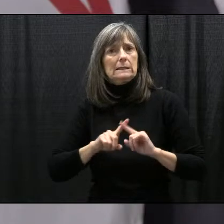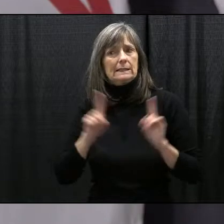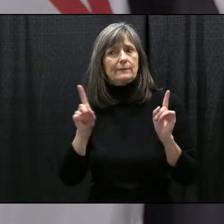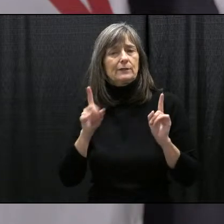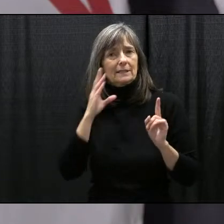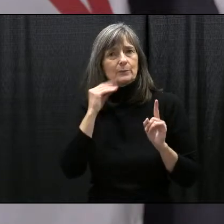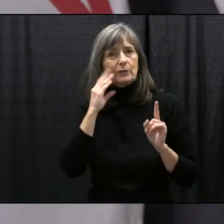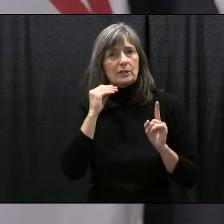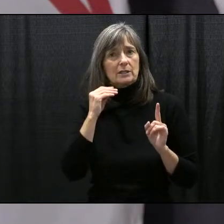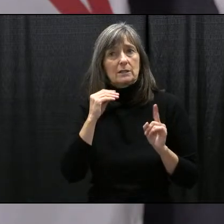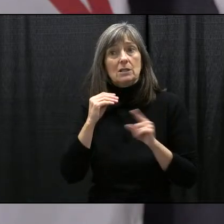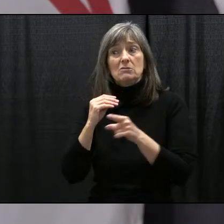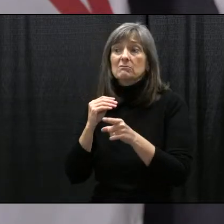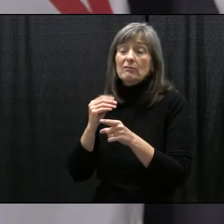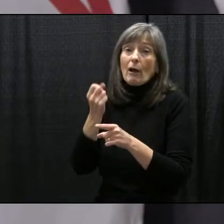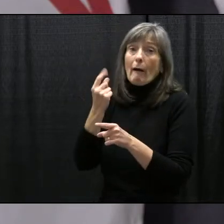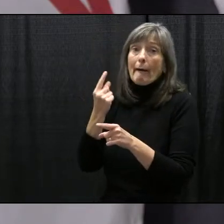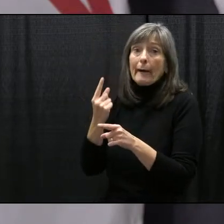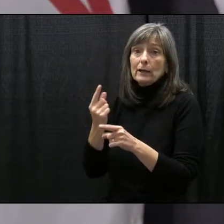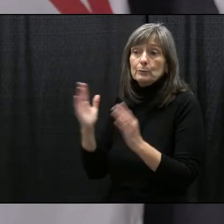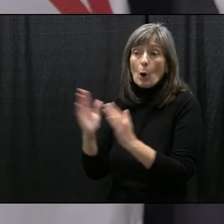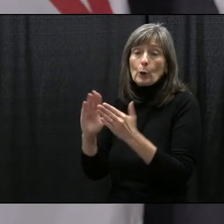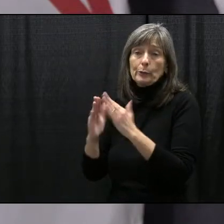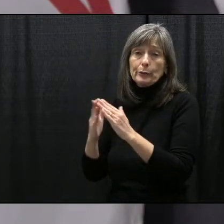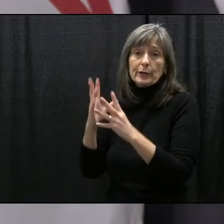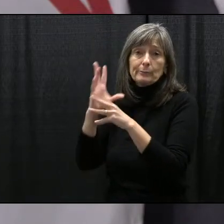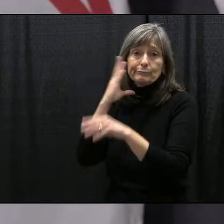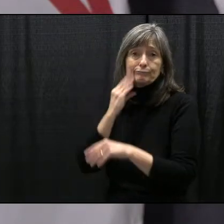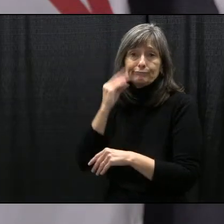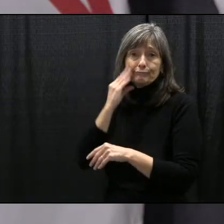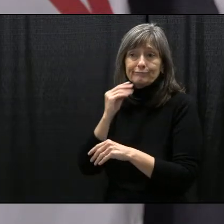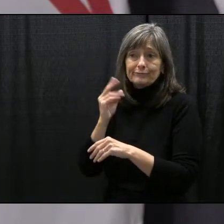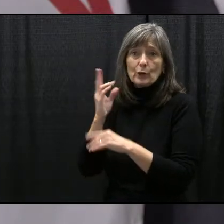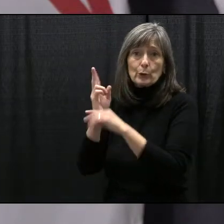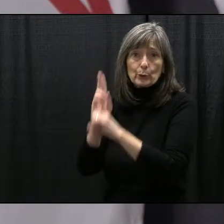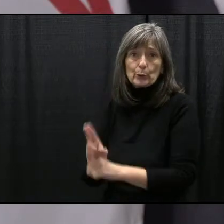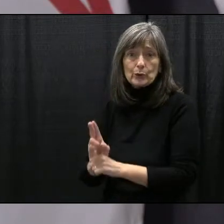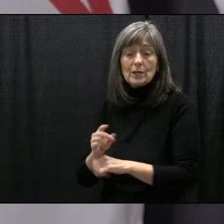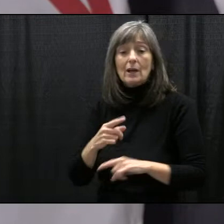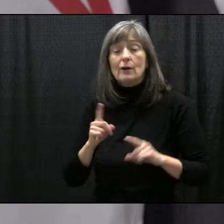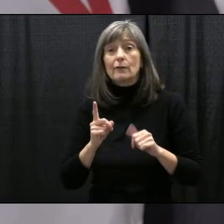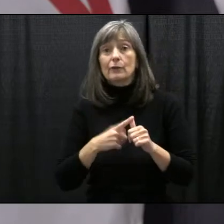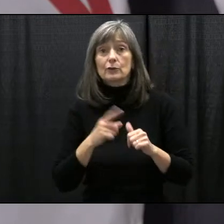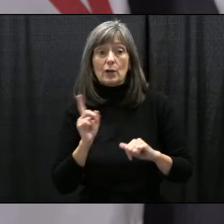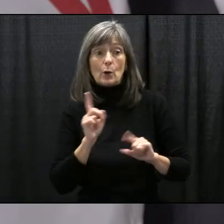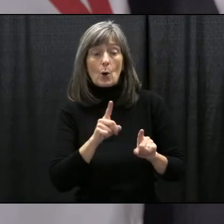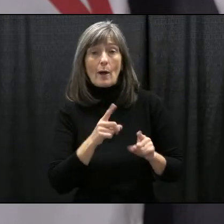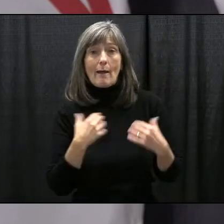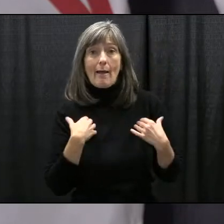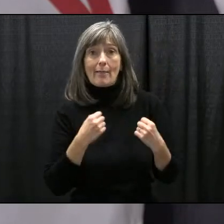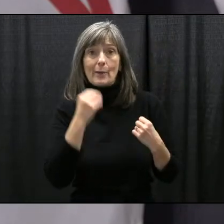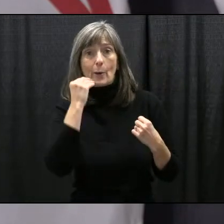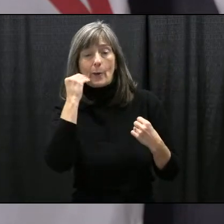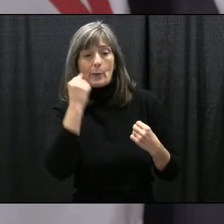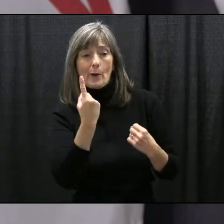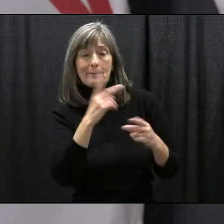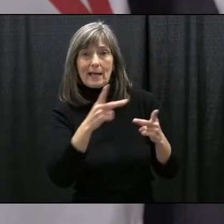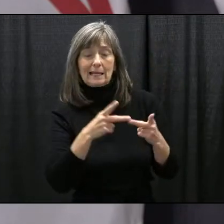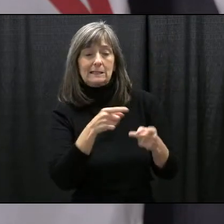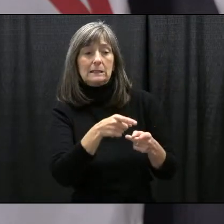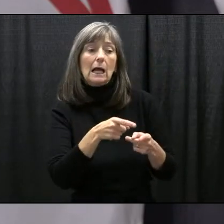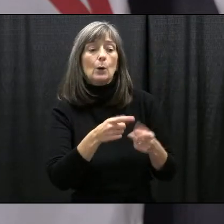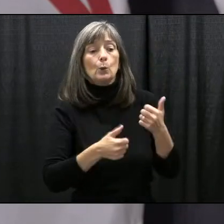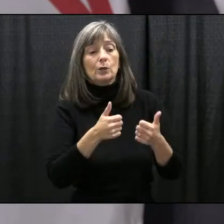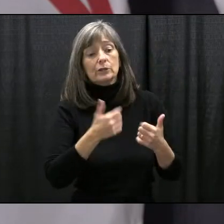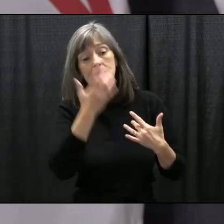something that rural has been used to for a long time. They will go to a health home and they will be seen by the most appropriate